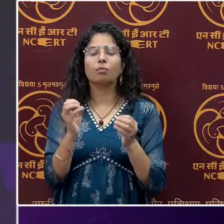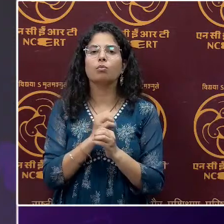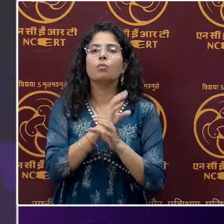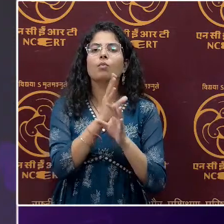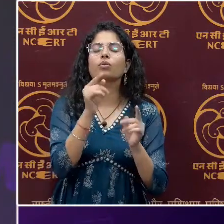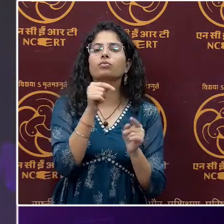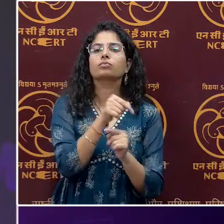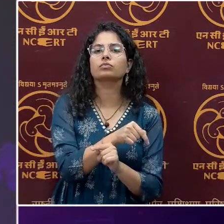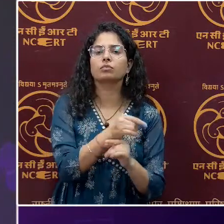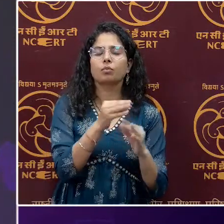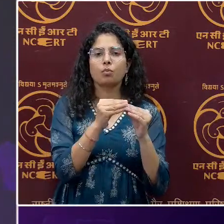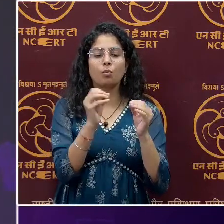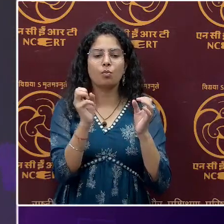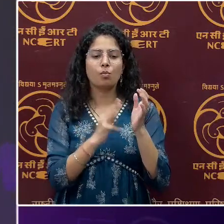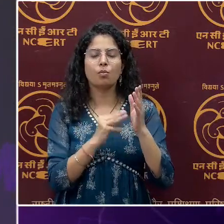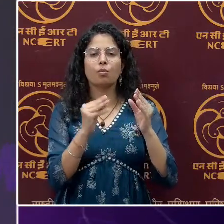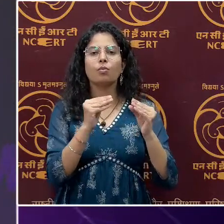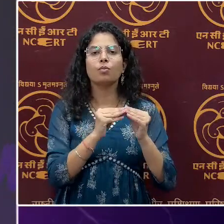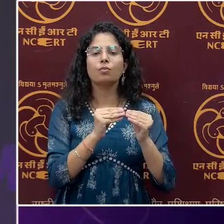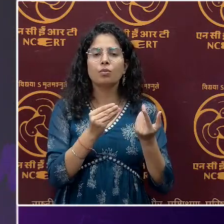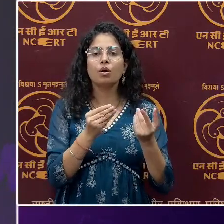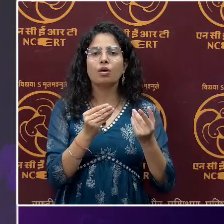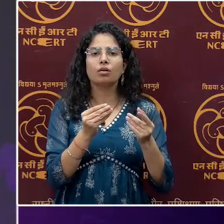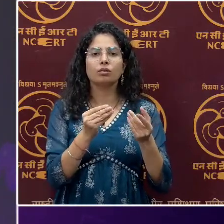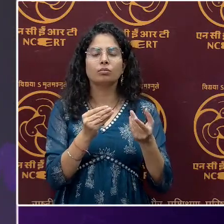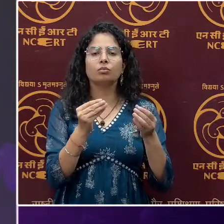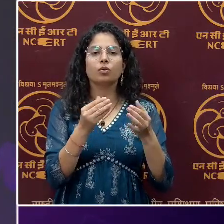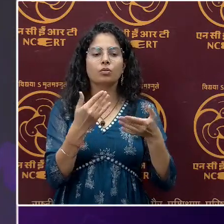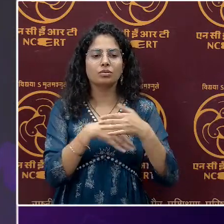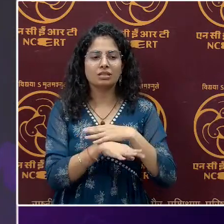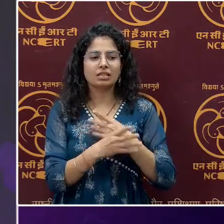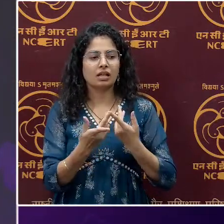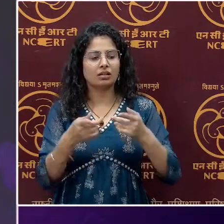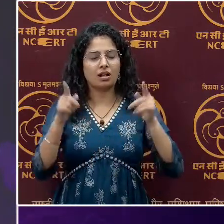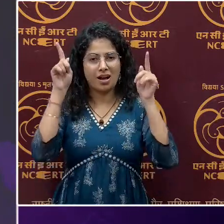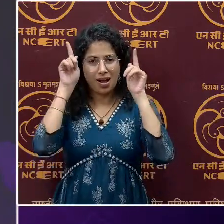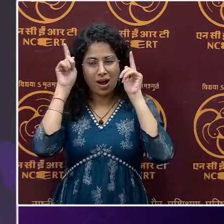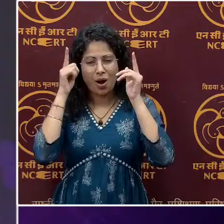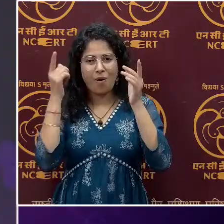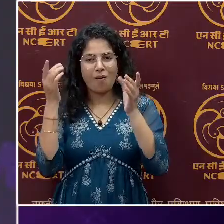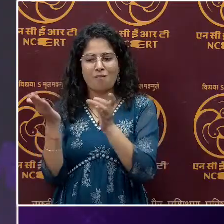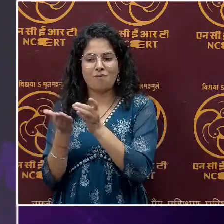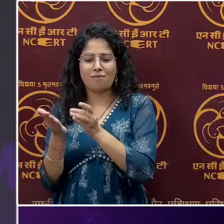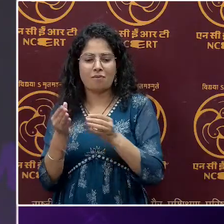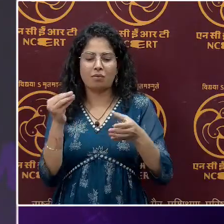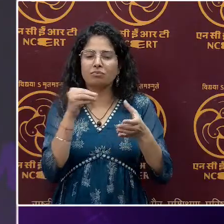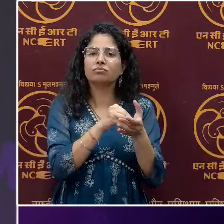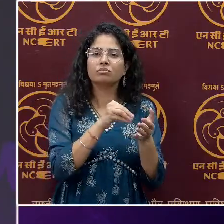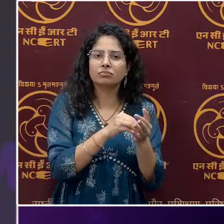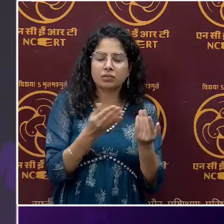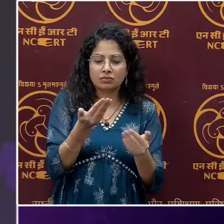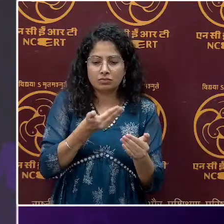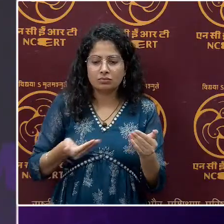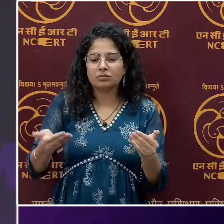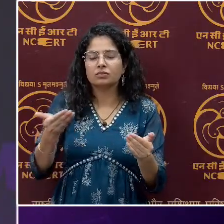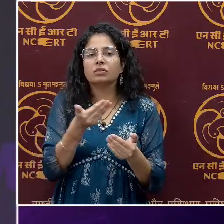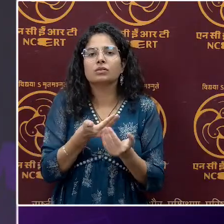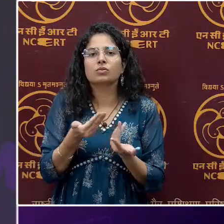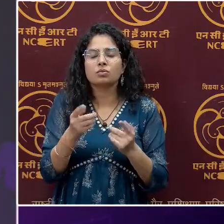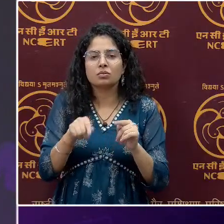having the flesh of cows and some other animals, then we Indians